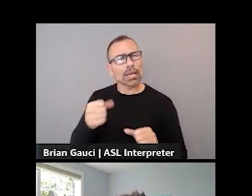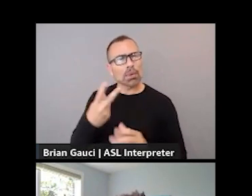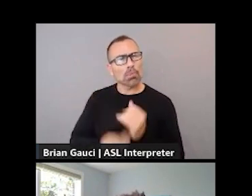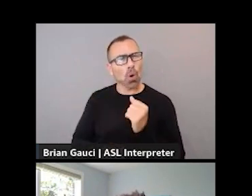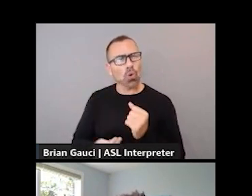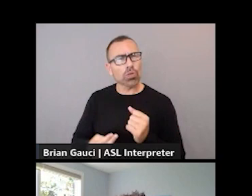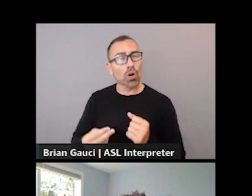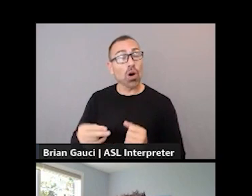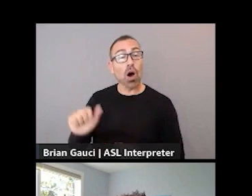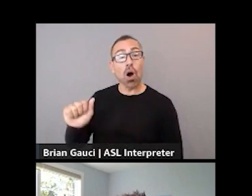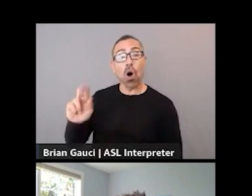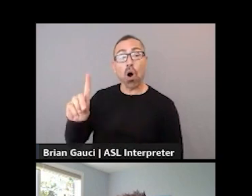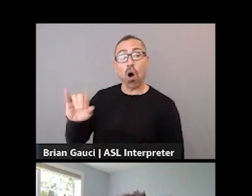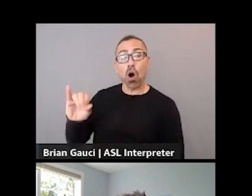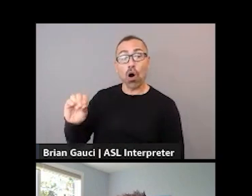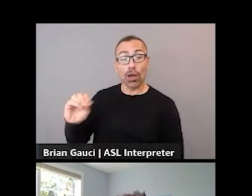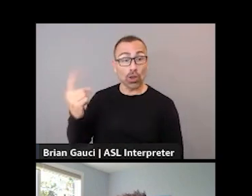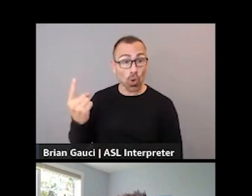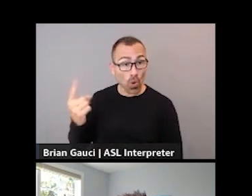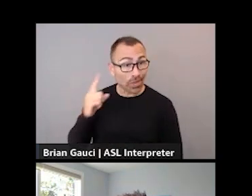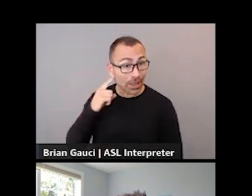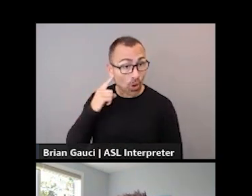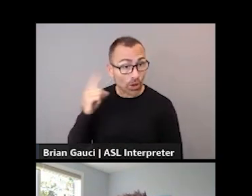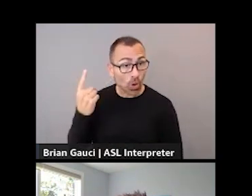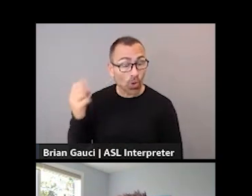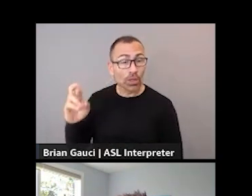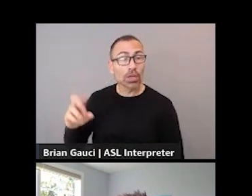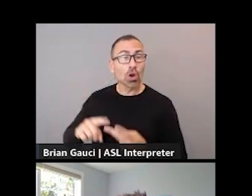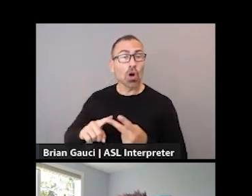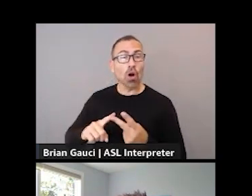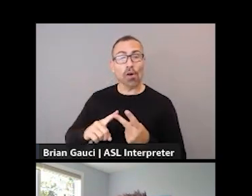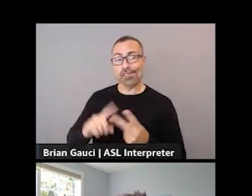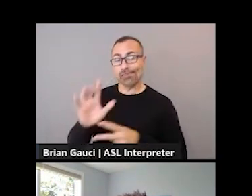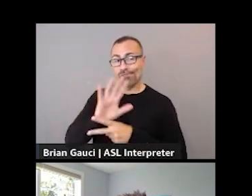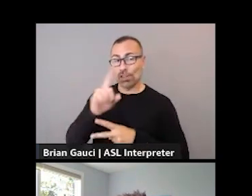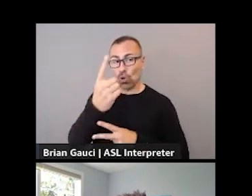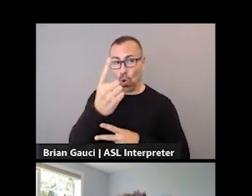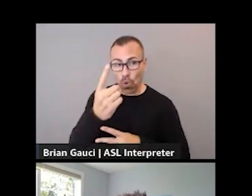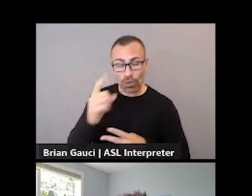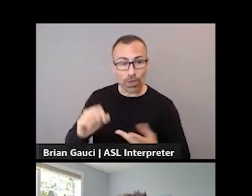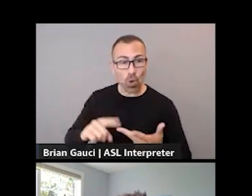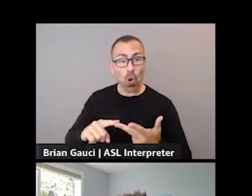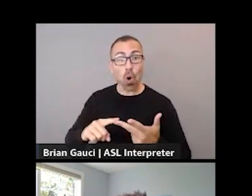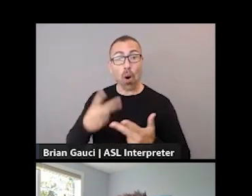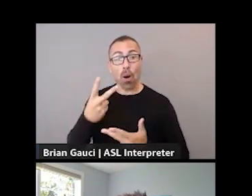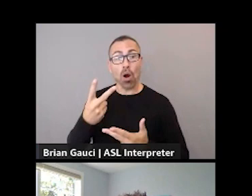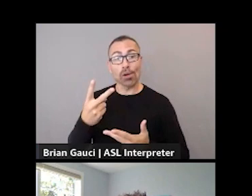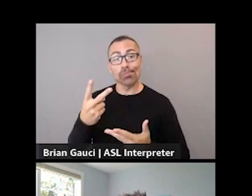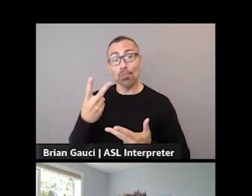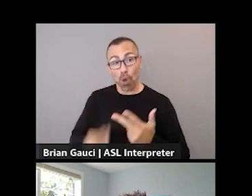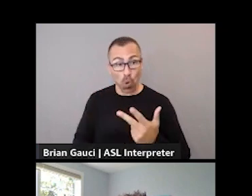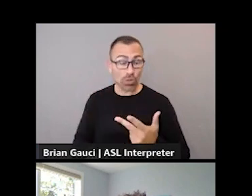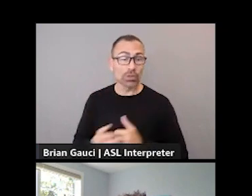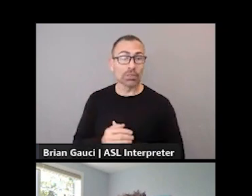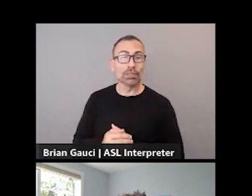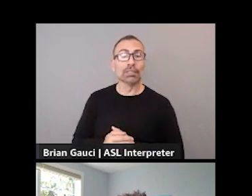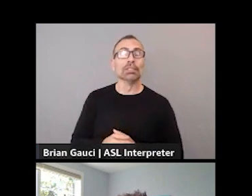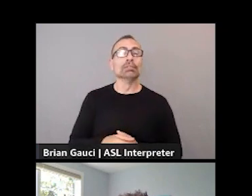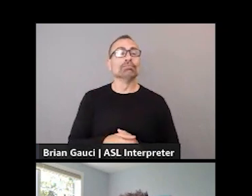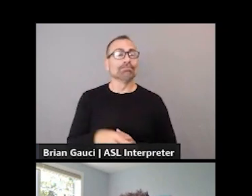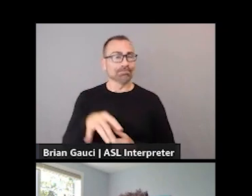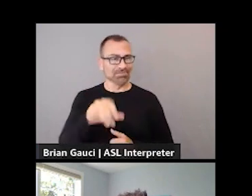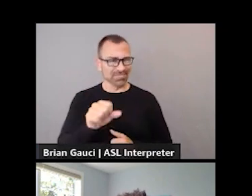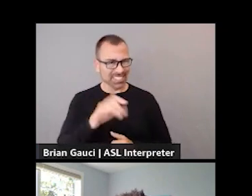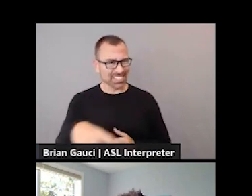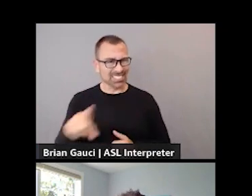audio only, or video only, or audio video, right? Yeah, exactly. So there's also a feature too. Once you have your token and you have your permissions of whether